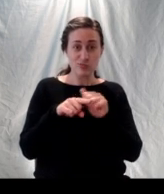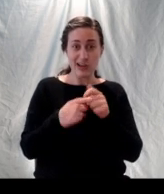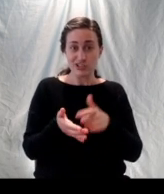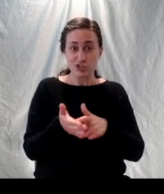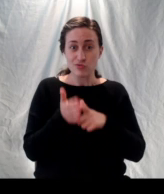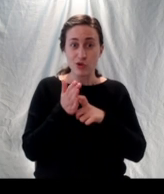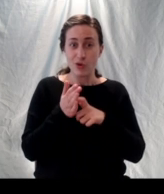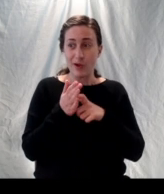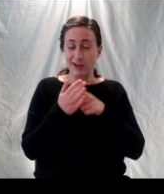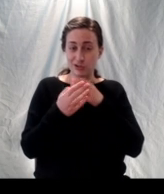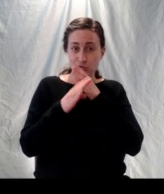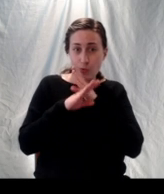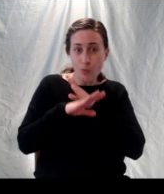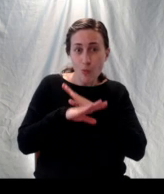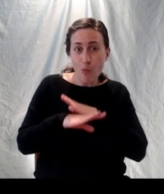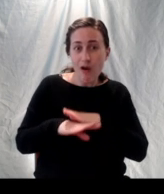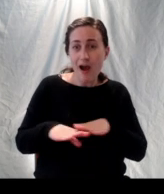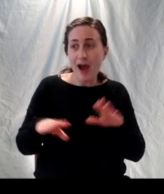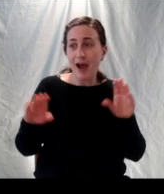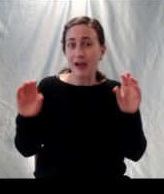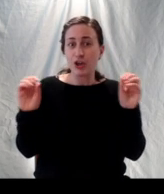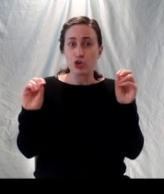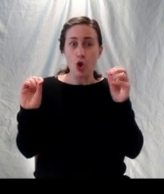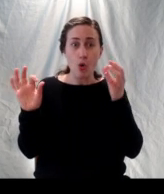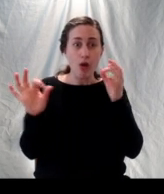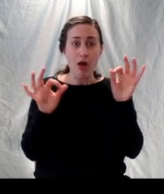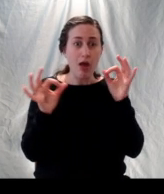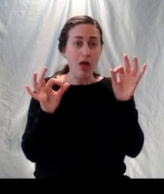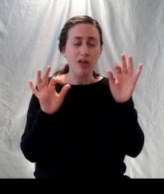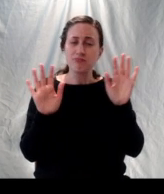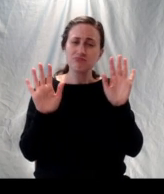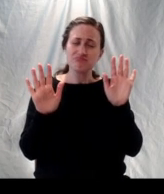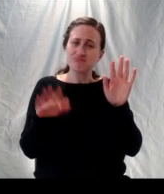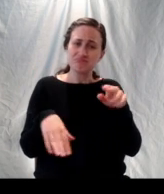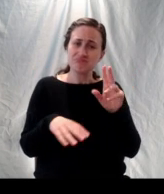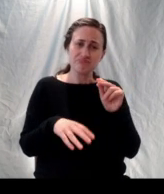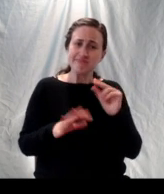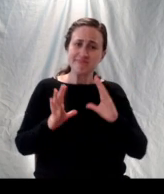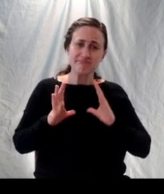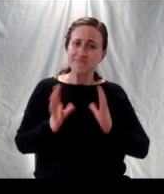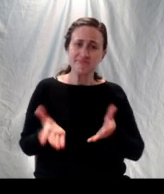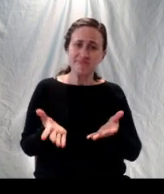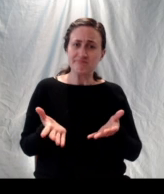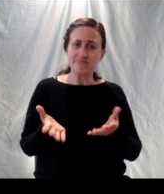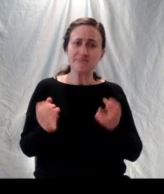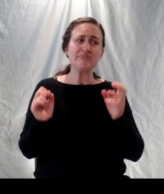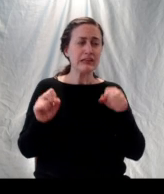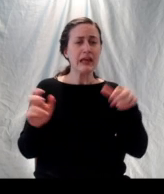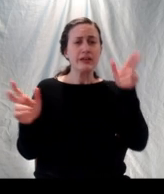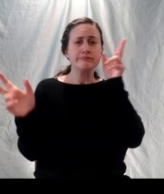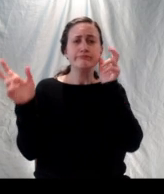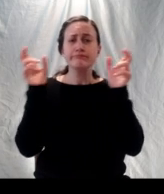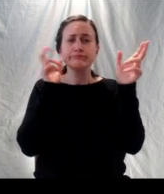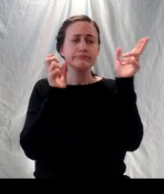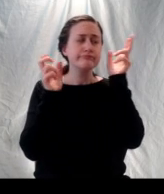because we're going to be bringing those sounds, those sights, all of that into our mindfulness